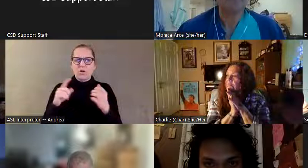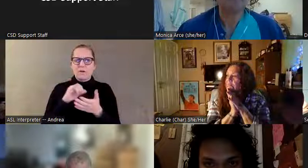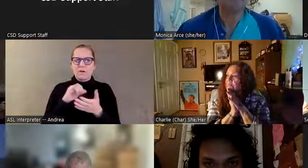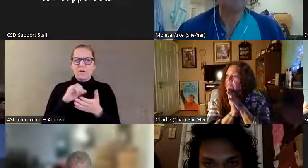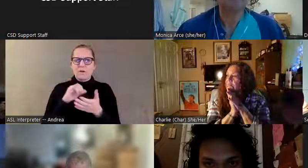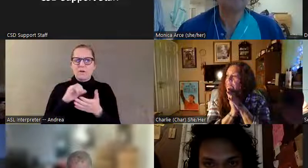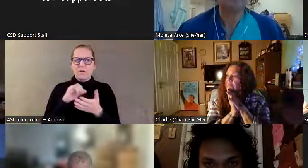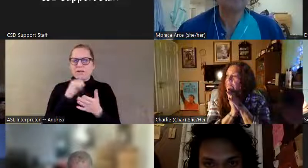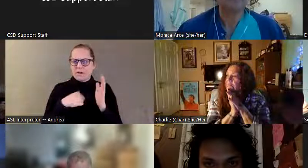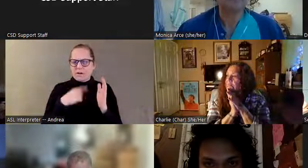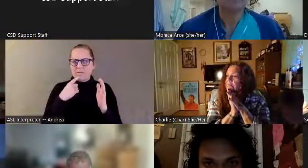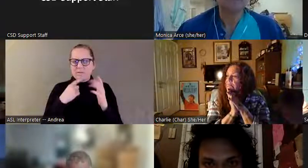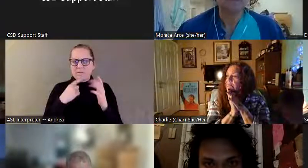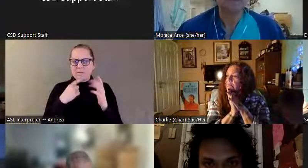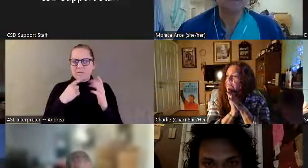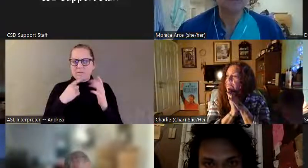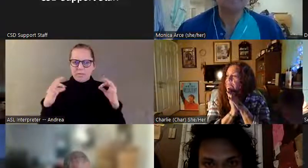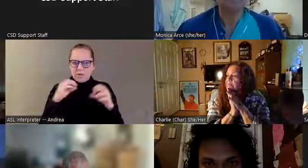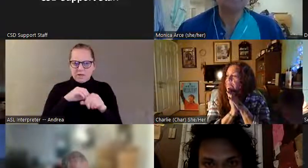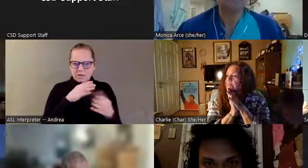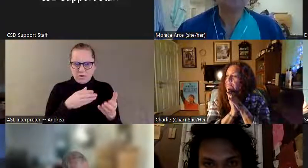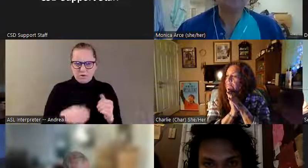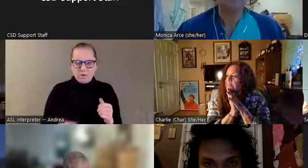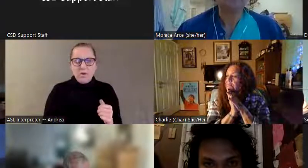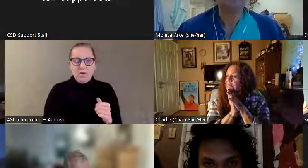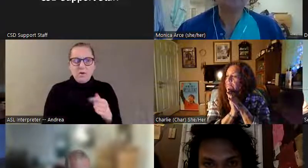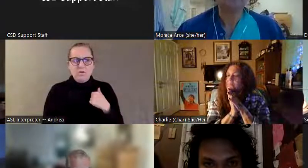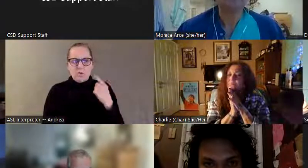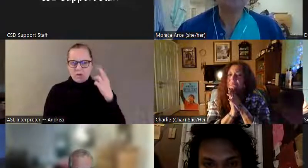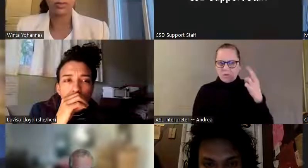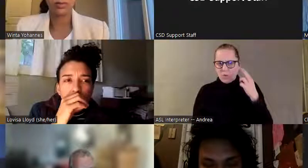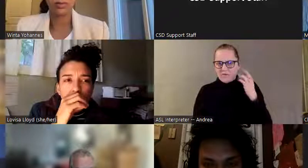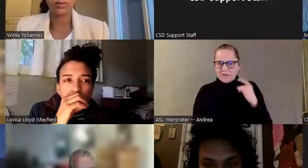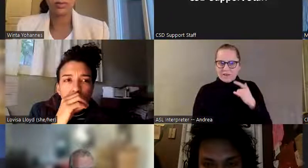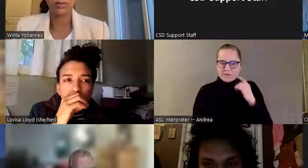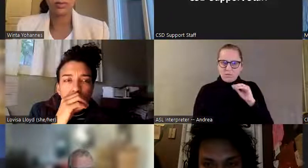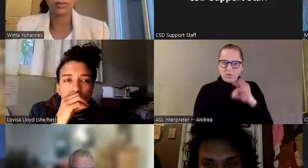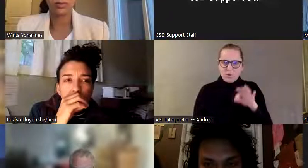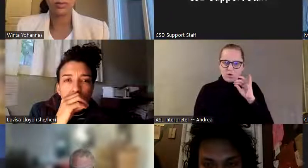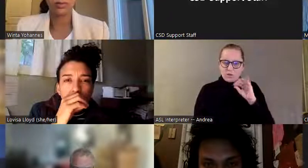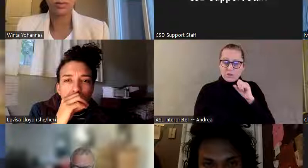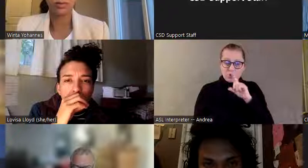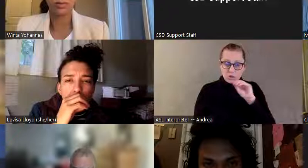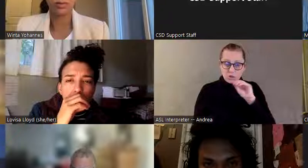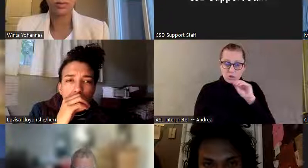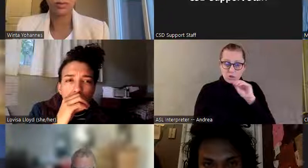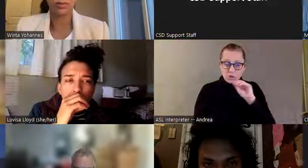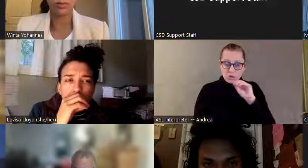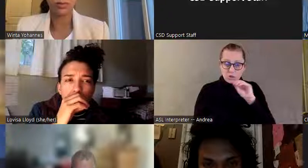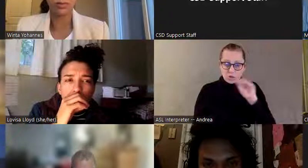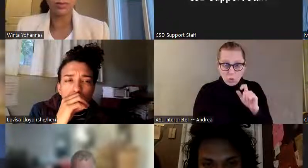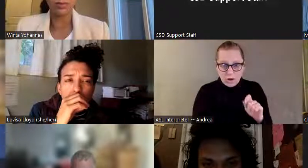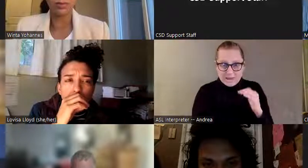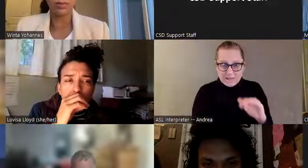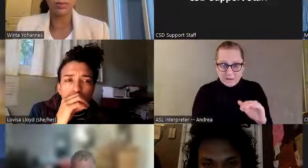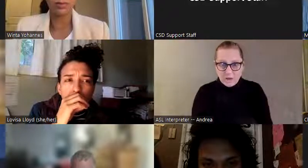me because I had nothing, I had no input into it. So that's one of the reasons I feel like it's important to clarify who has written the email, that, you